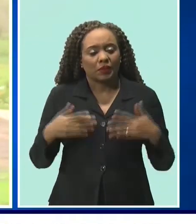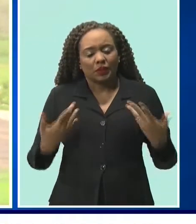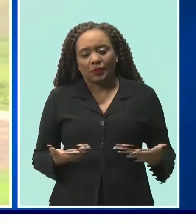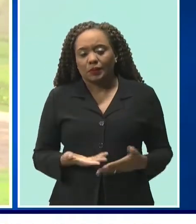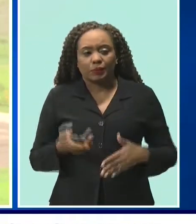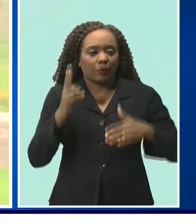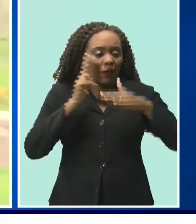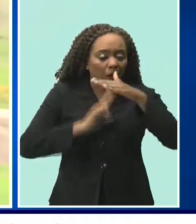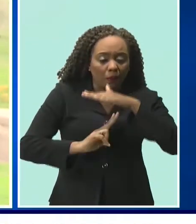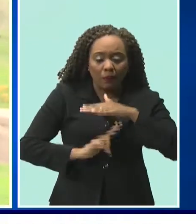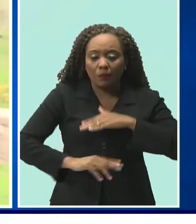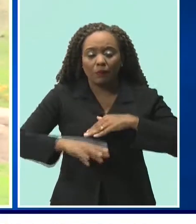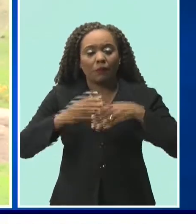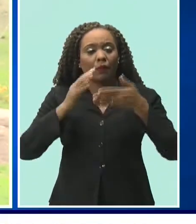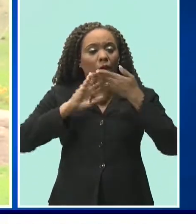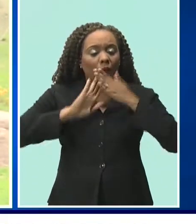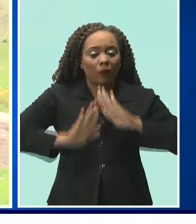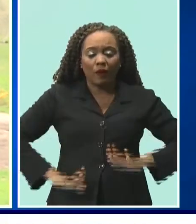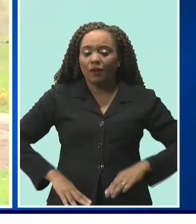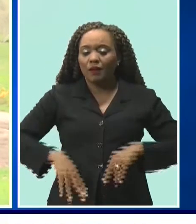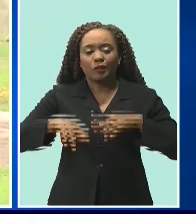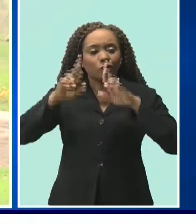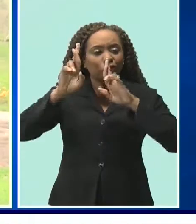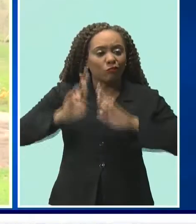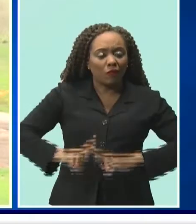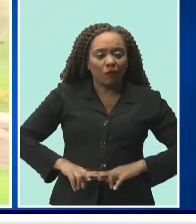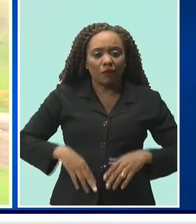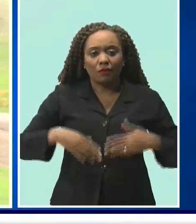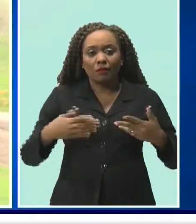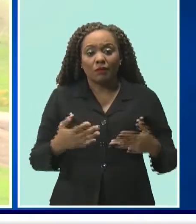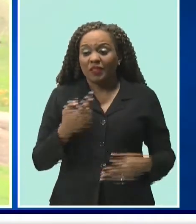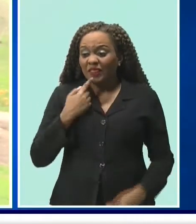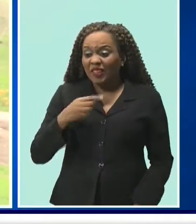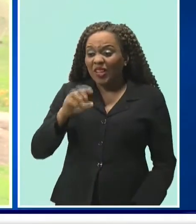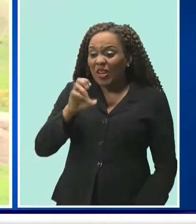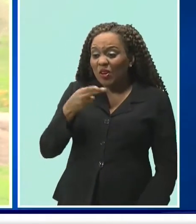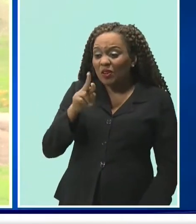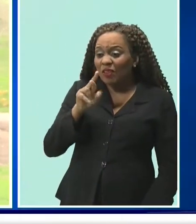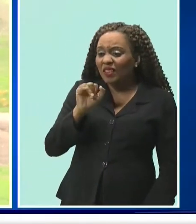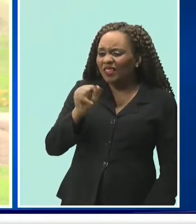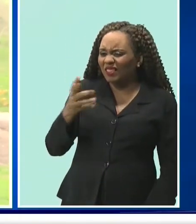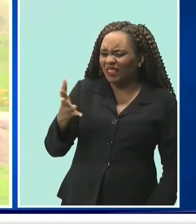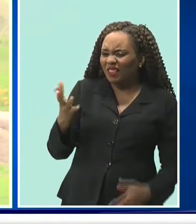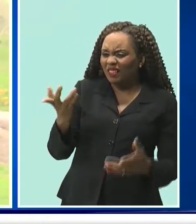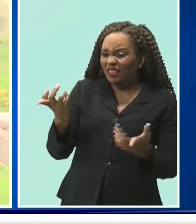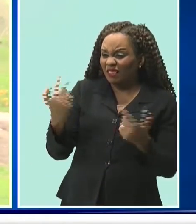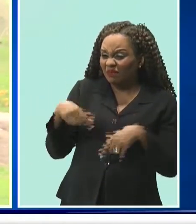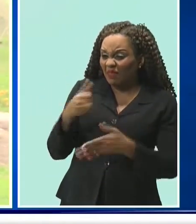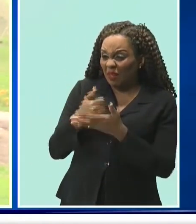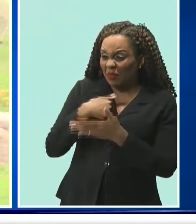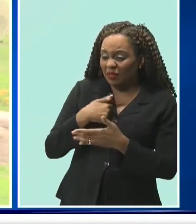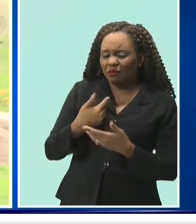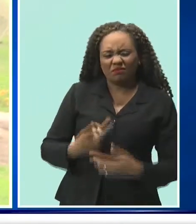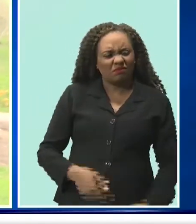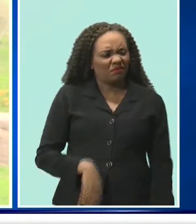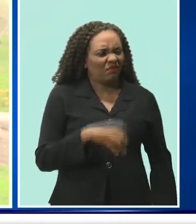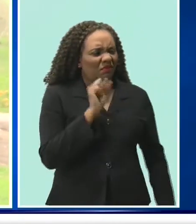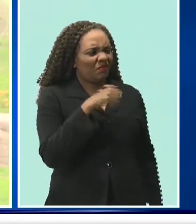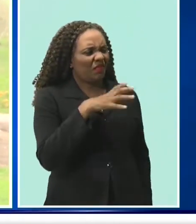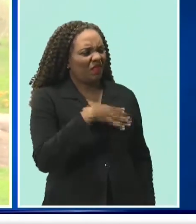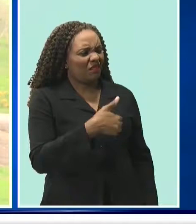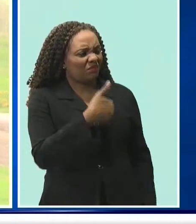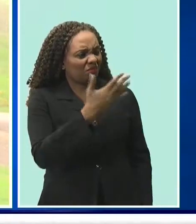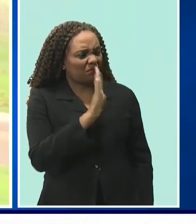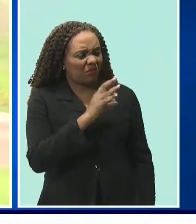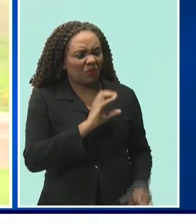humble, quiet, respectful. If you tell Chris, I want you to help me, I'm saying, Chris, don't hesitate to tell you, yeah, I can do that for